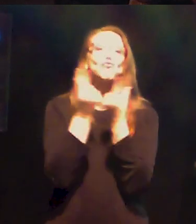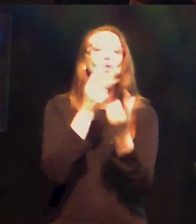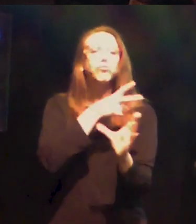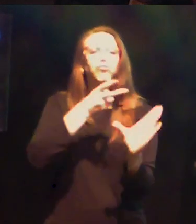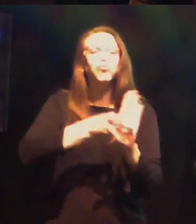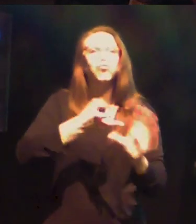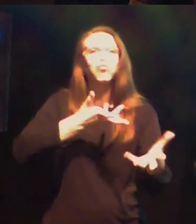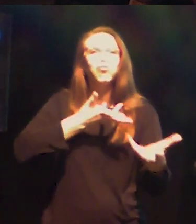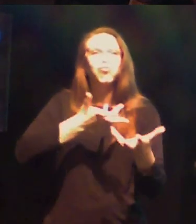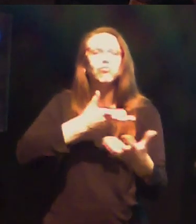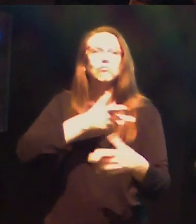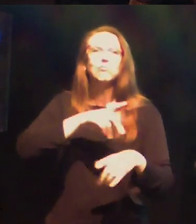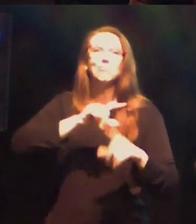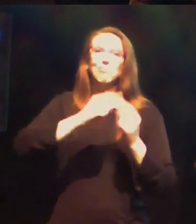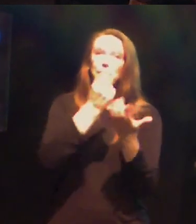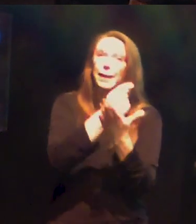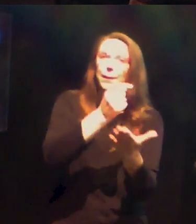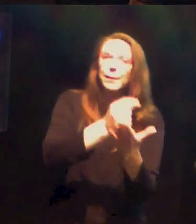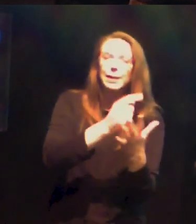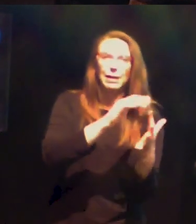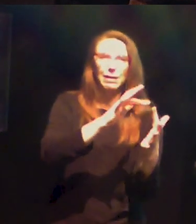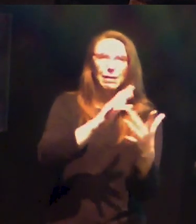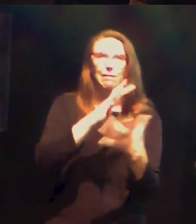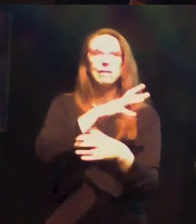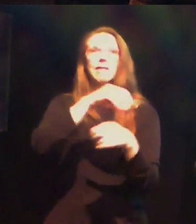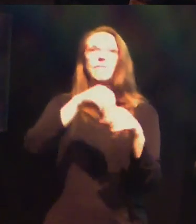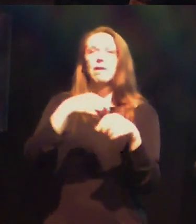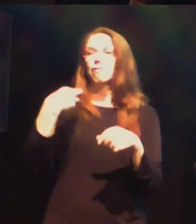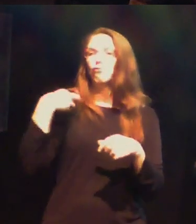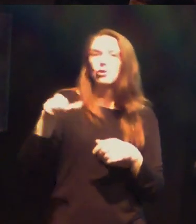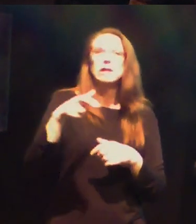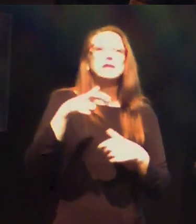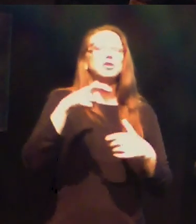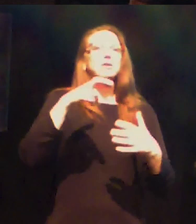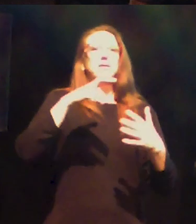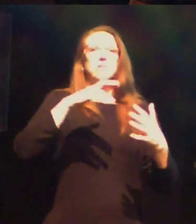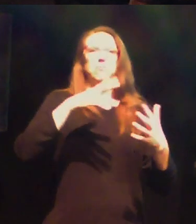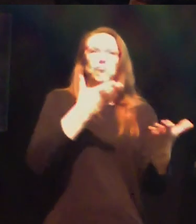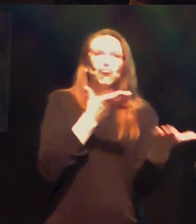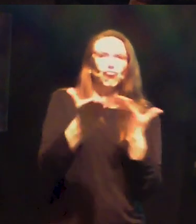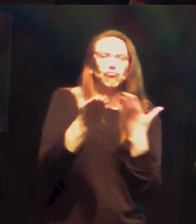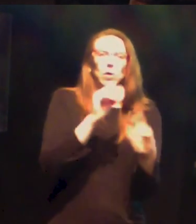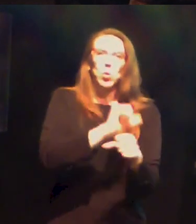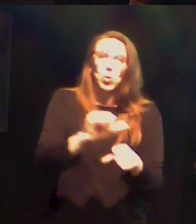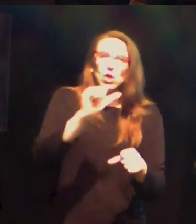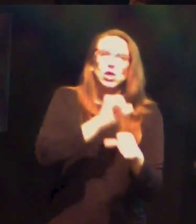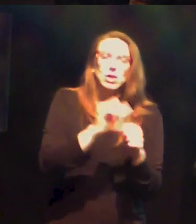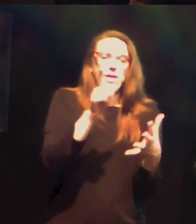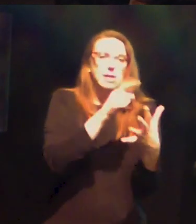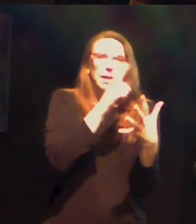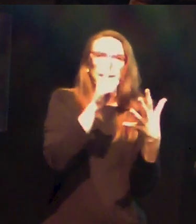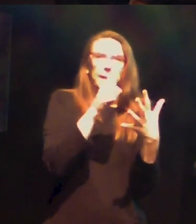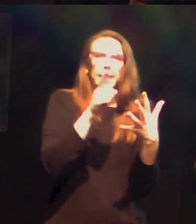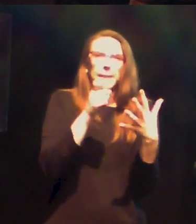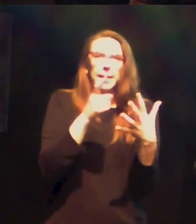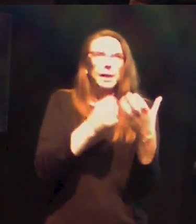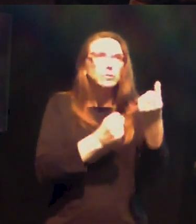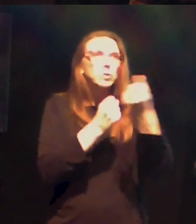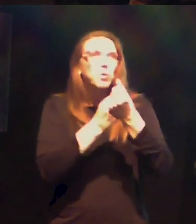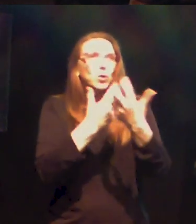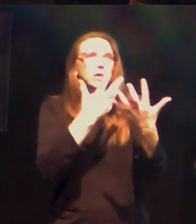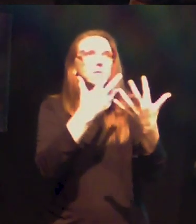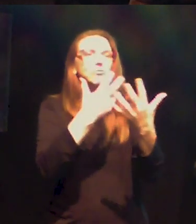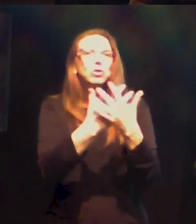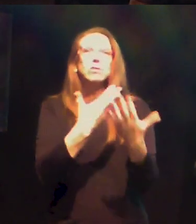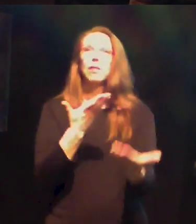participating in group therapy, engaging in religious services, working, doing things for the prison, and